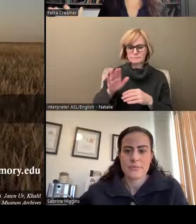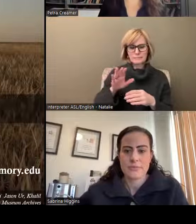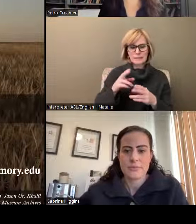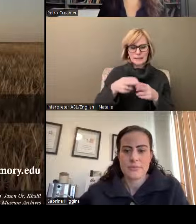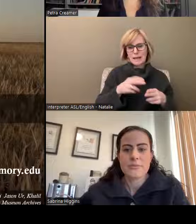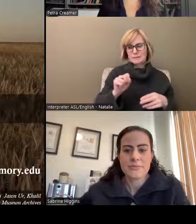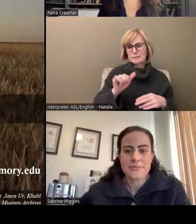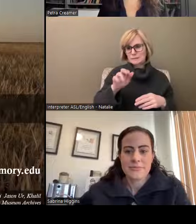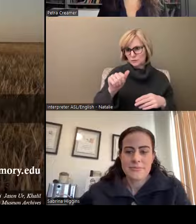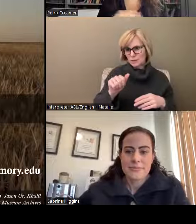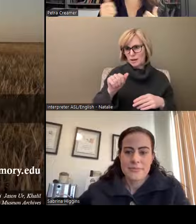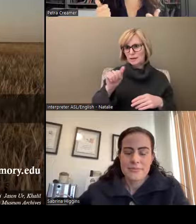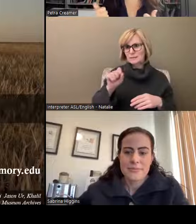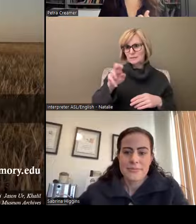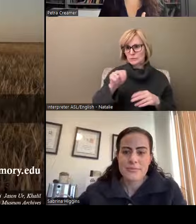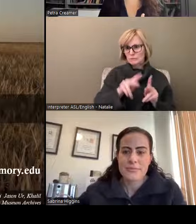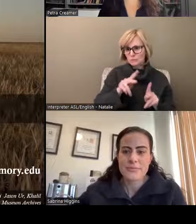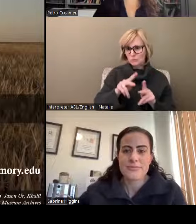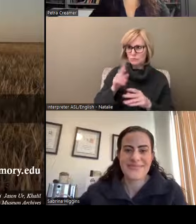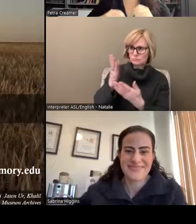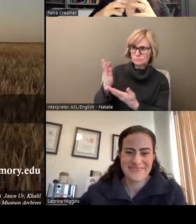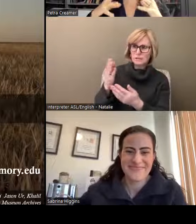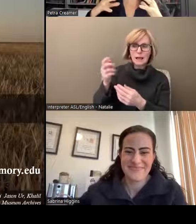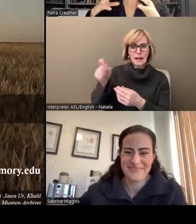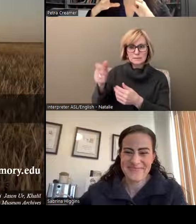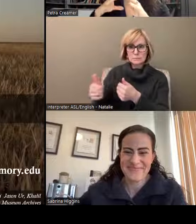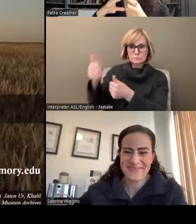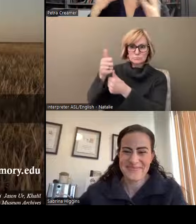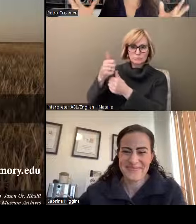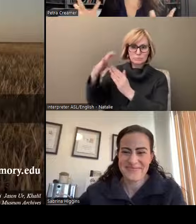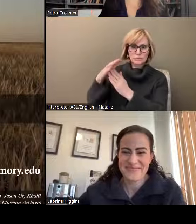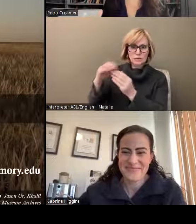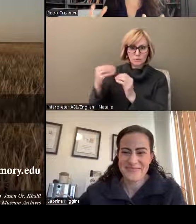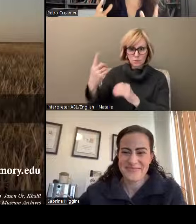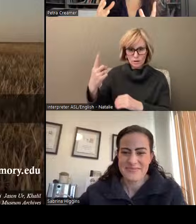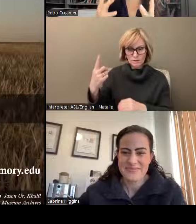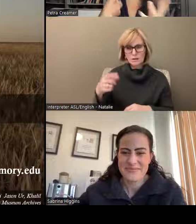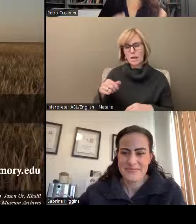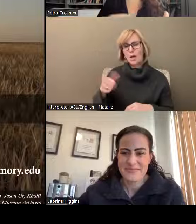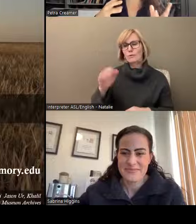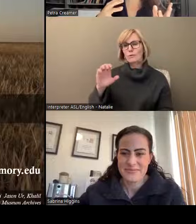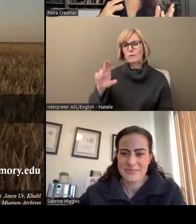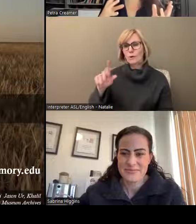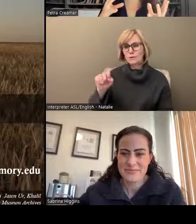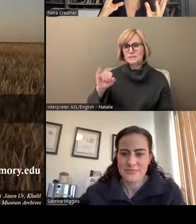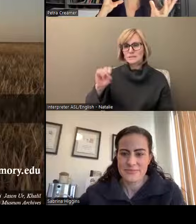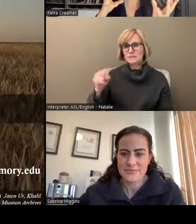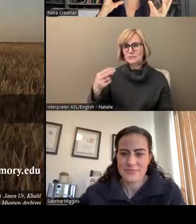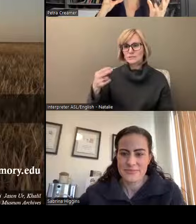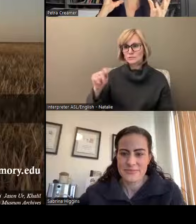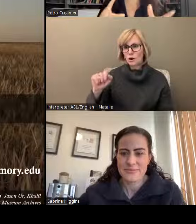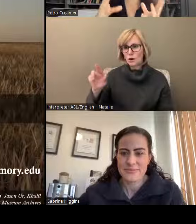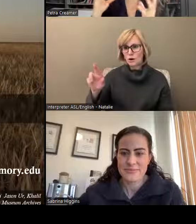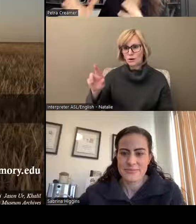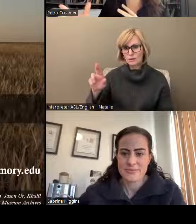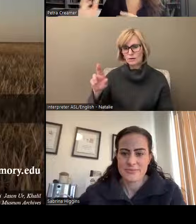land after, he just has to be number one. And then there's various cults to Ishtar, the goddess